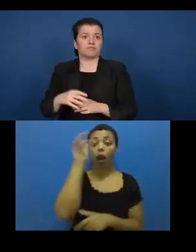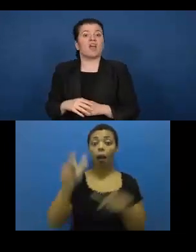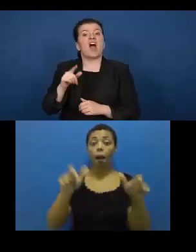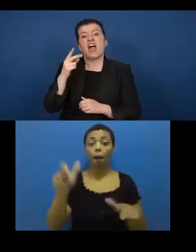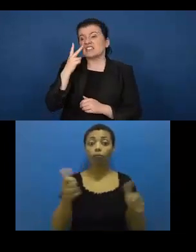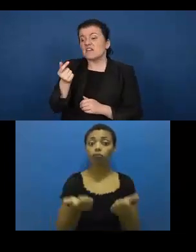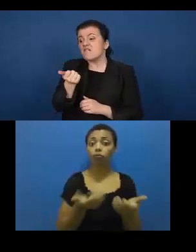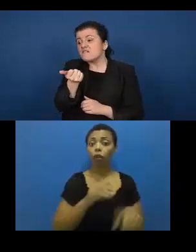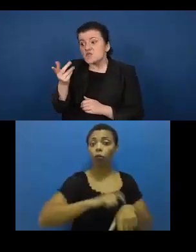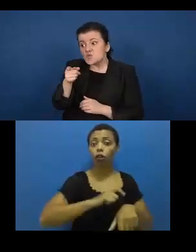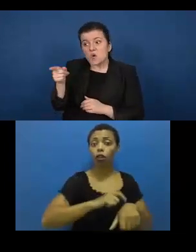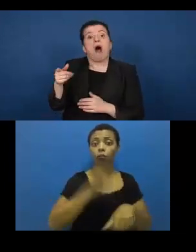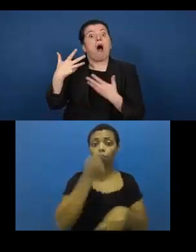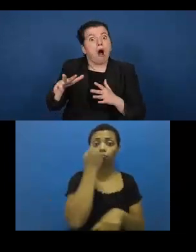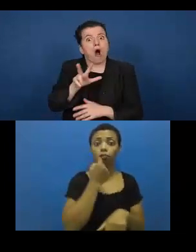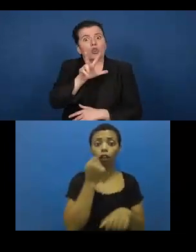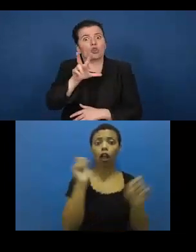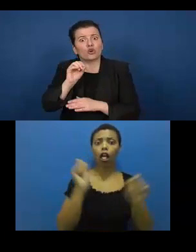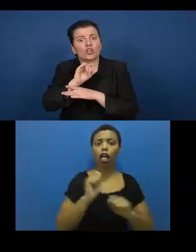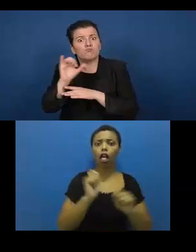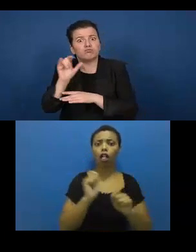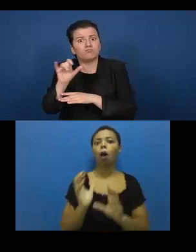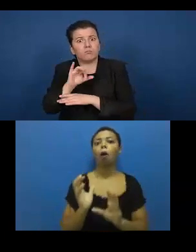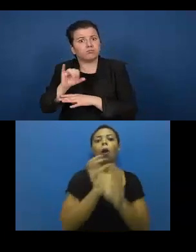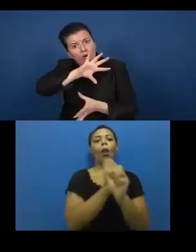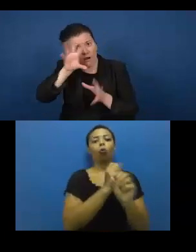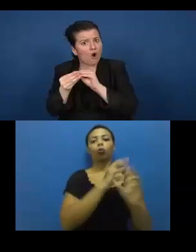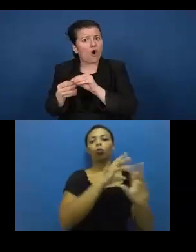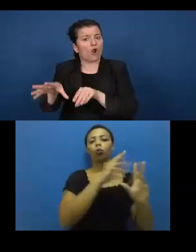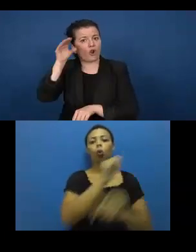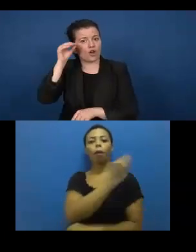30 minutes. And directly after, they were able to recognize words.